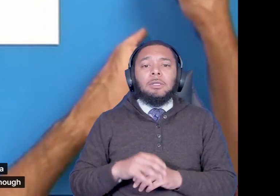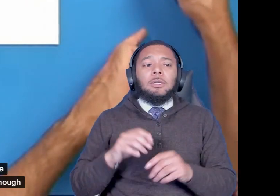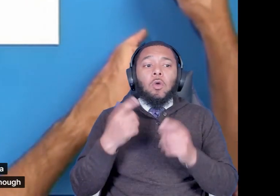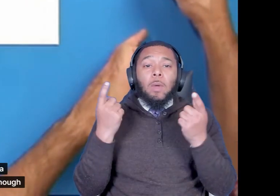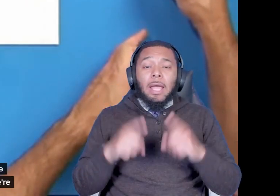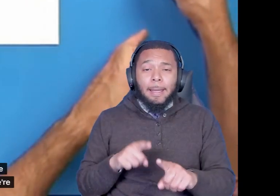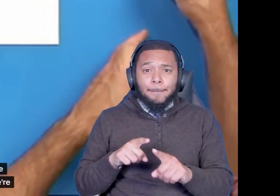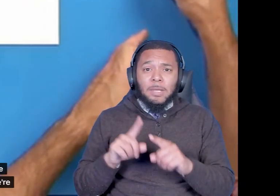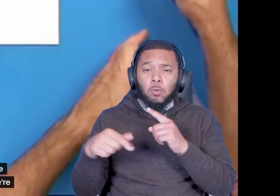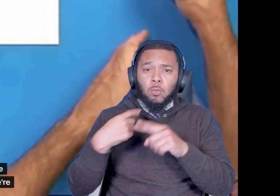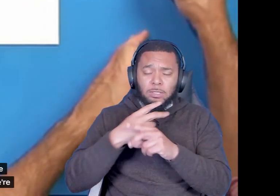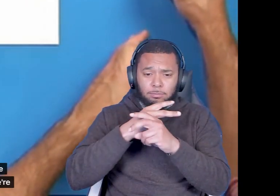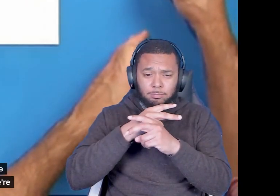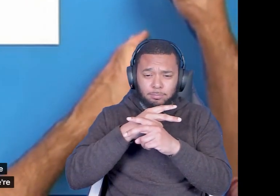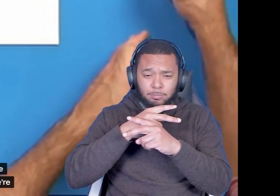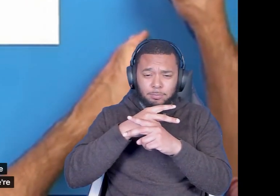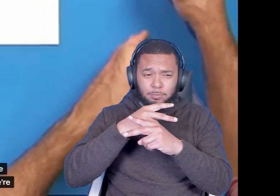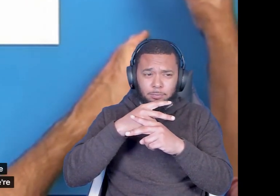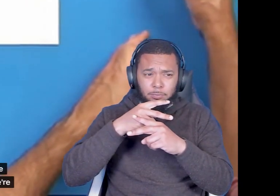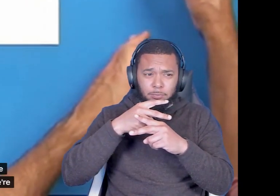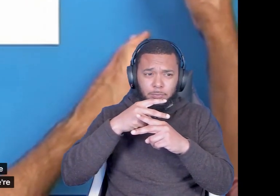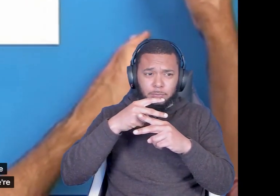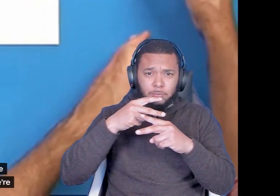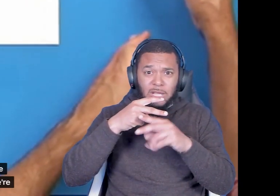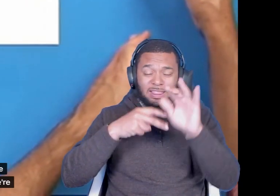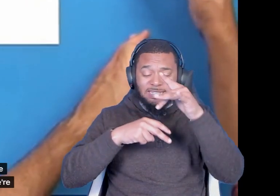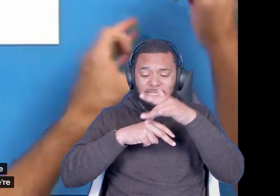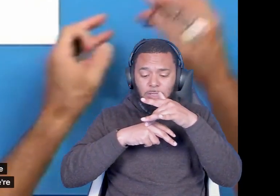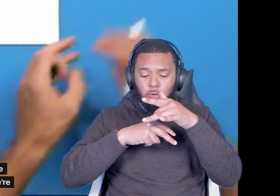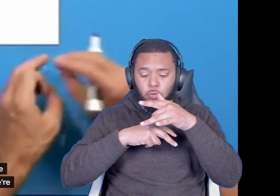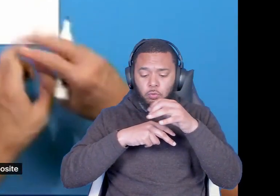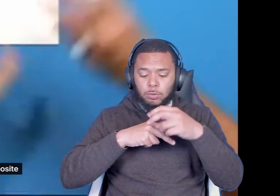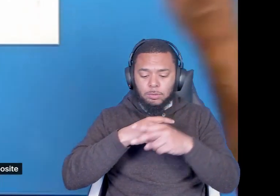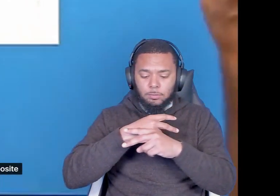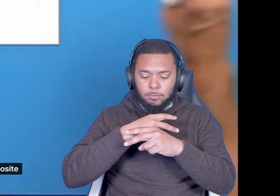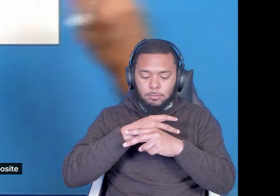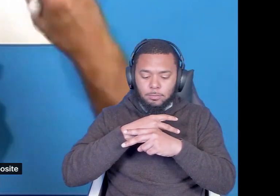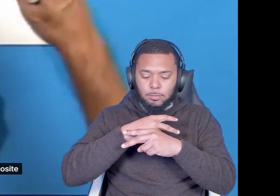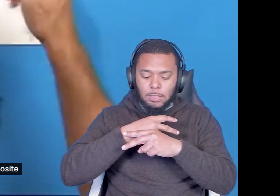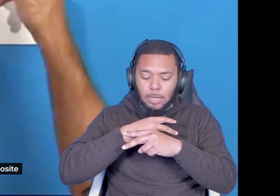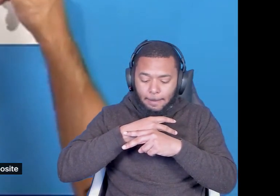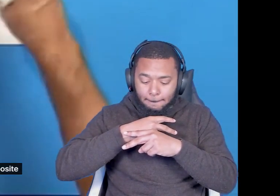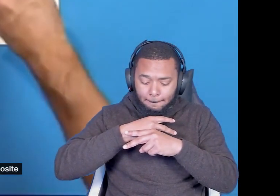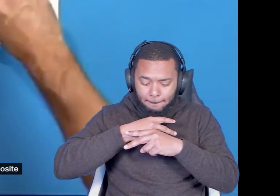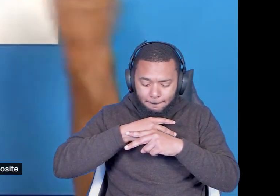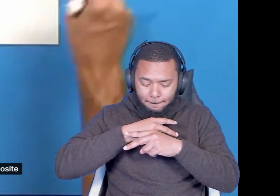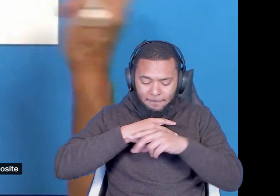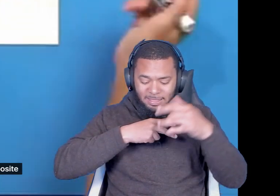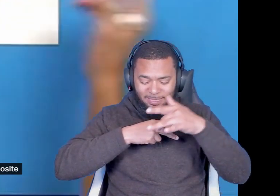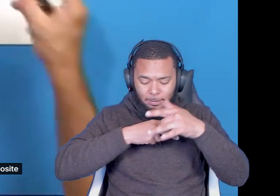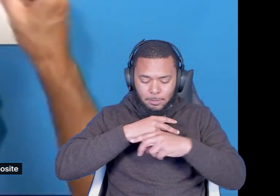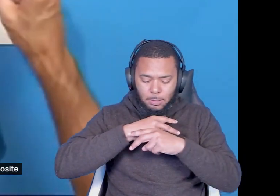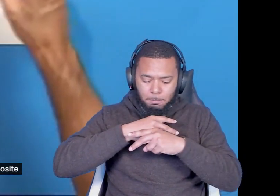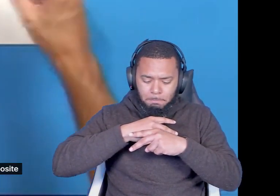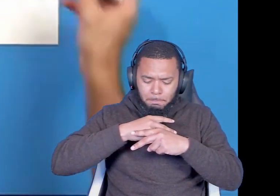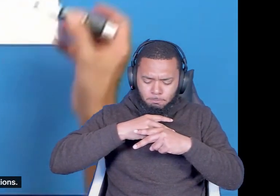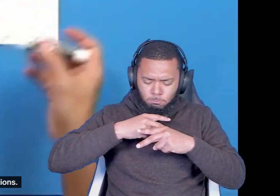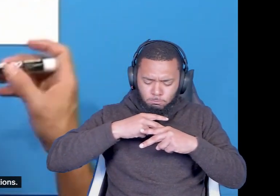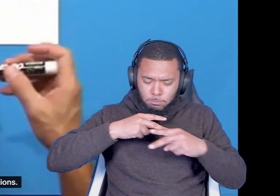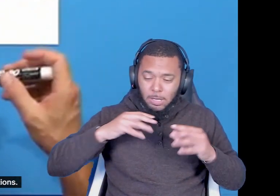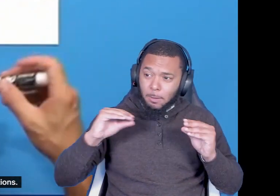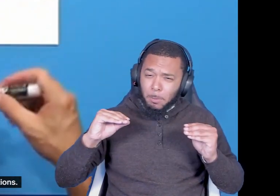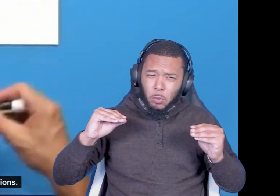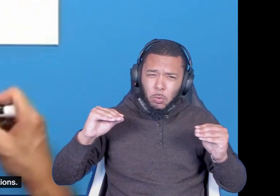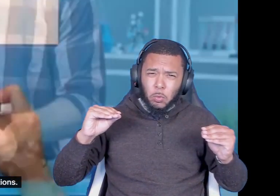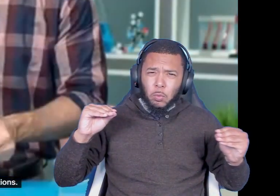start pulling them away, though, is we're going to connect right there at that centromere, okay, and we're going to start pulling them towards opposite poles. So now instead of X's,